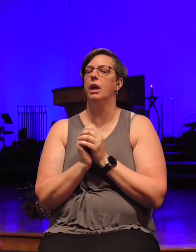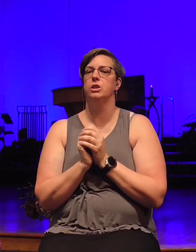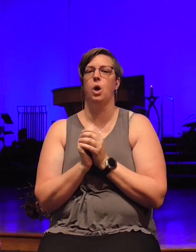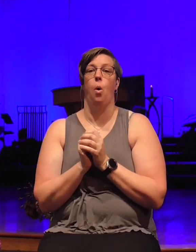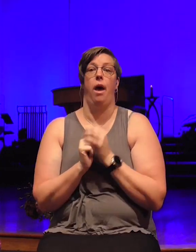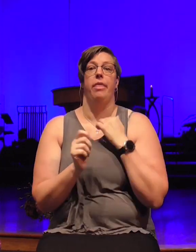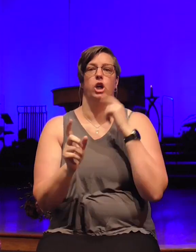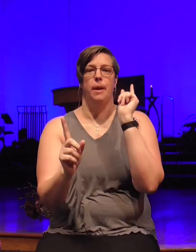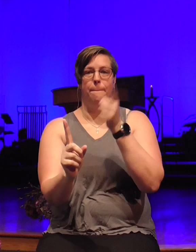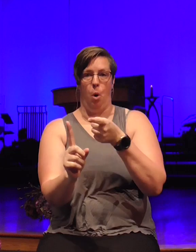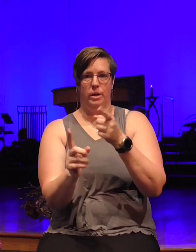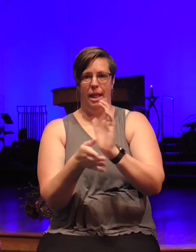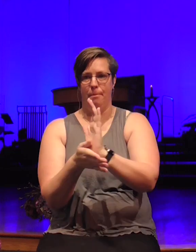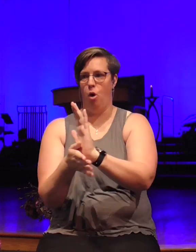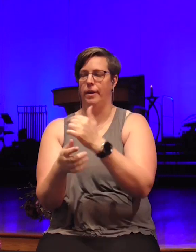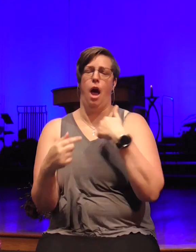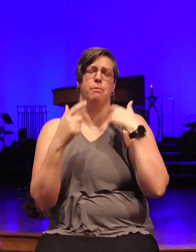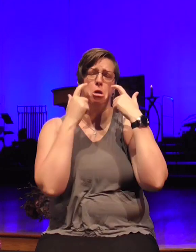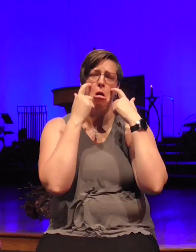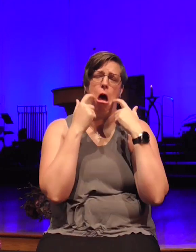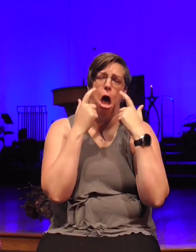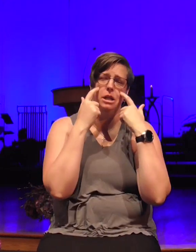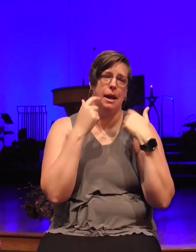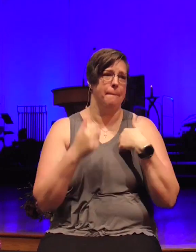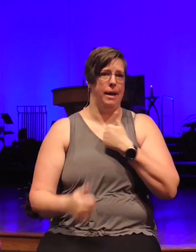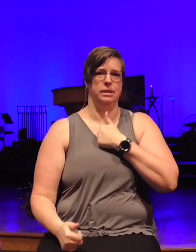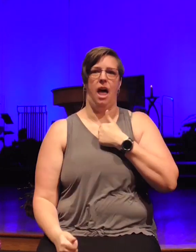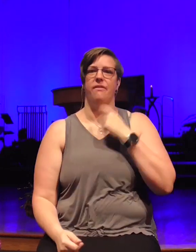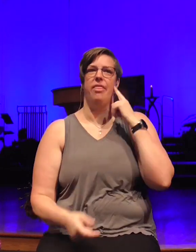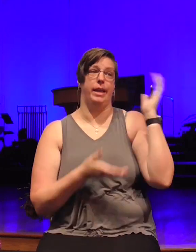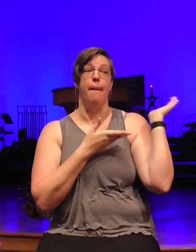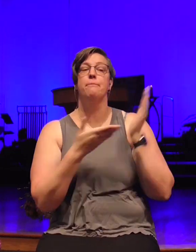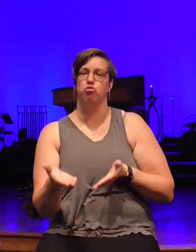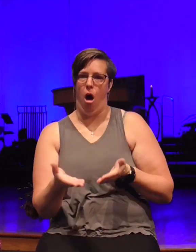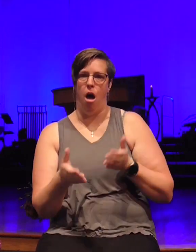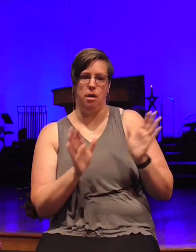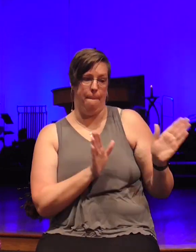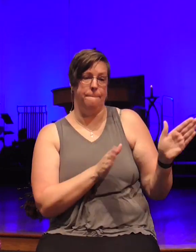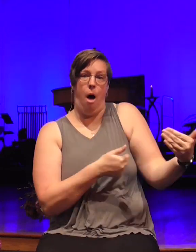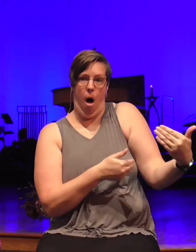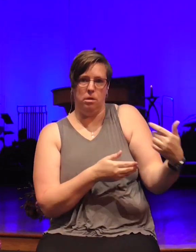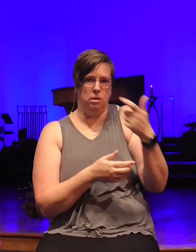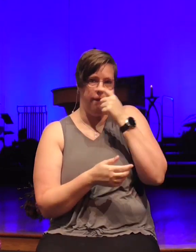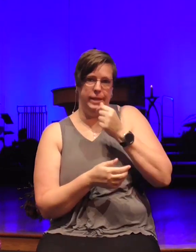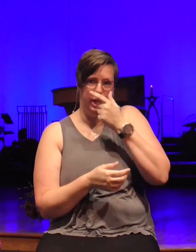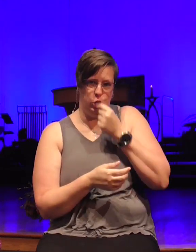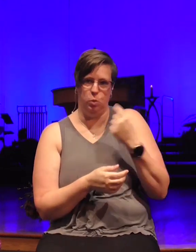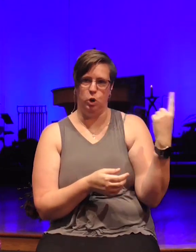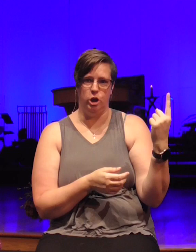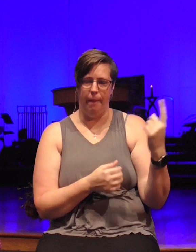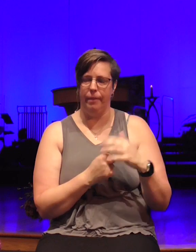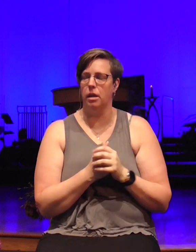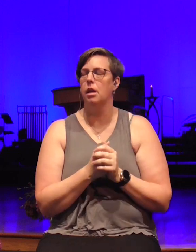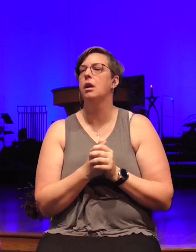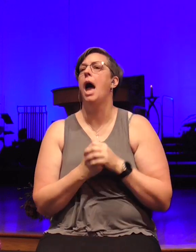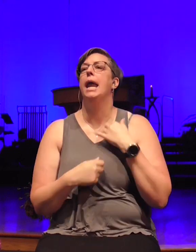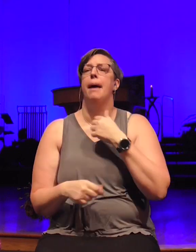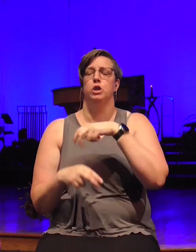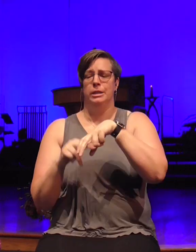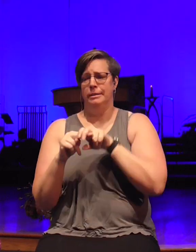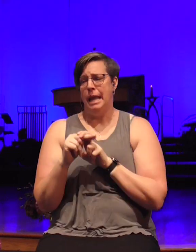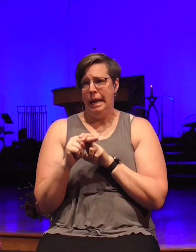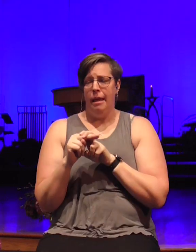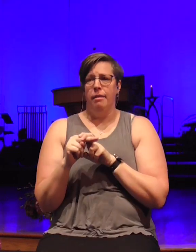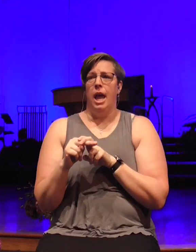the movie, I'm crying through the whole movie all by myself. I think I brought a whole box of Kleenex and I went through it or something like that, and I'm sitting there.